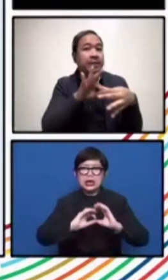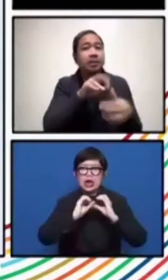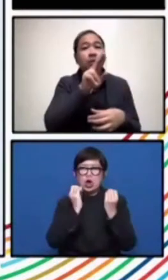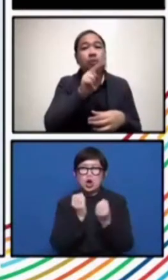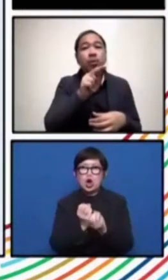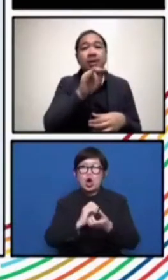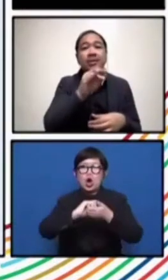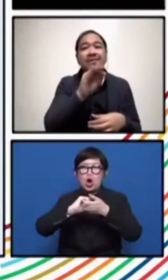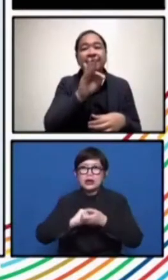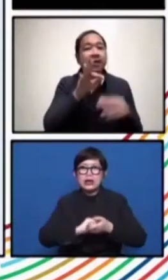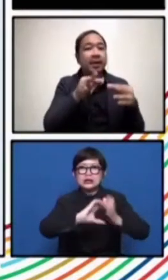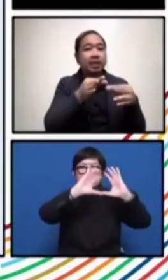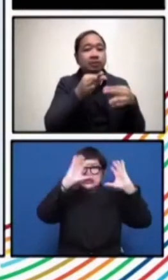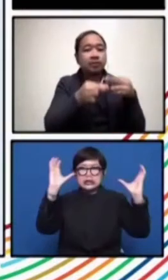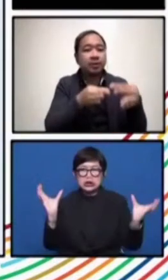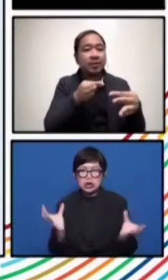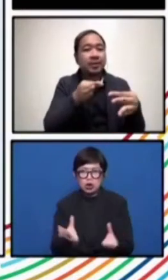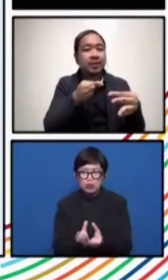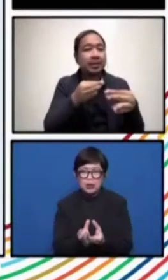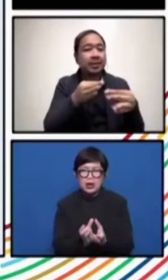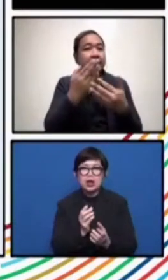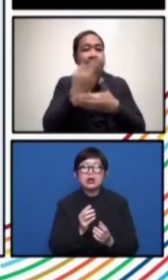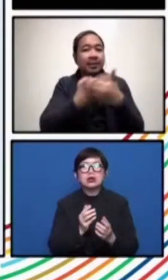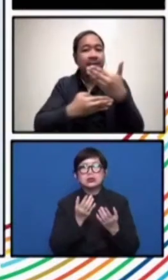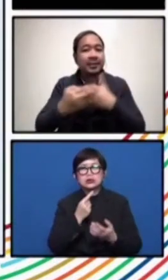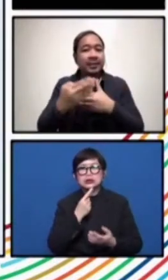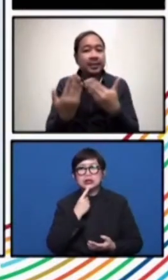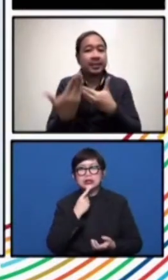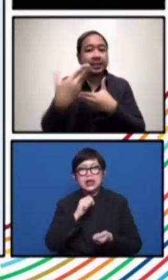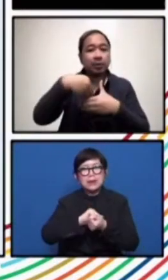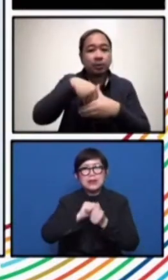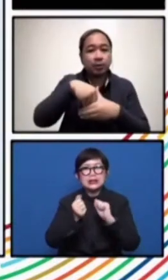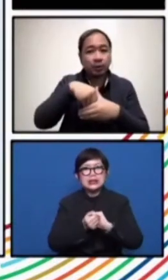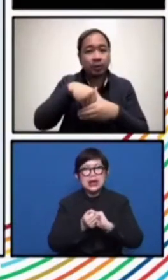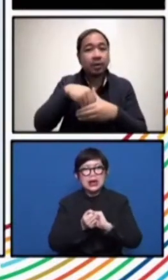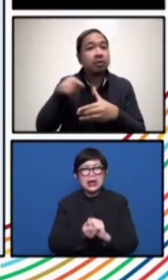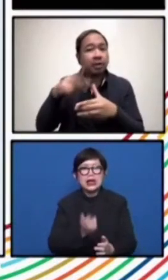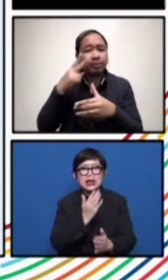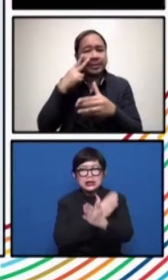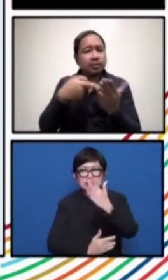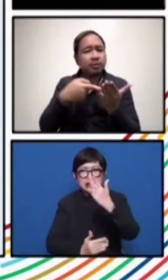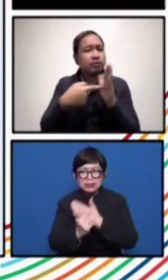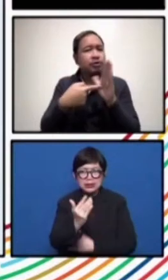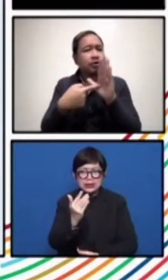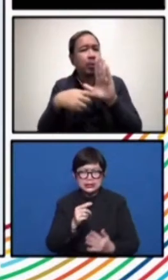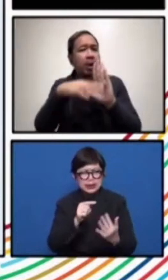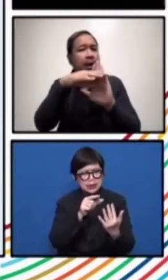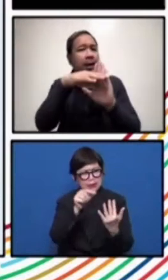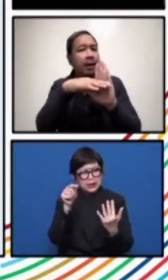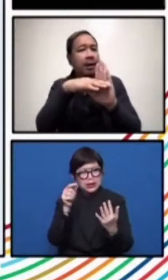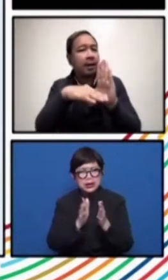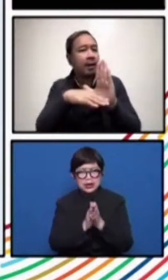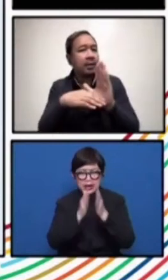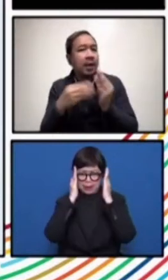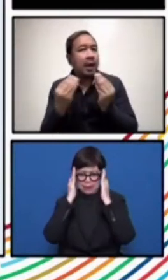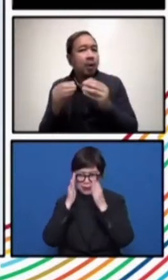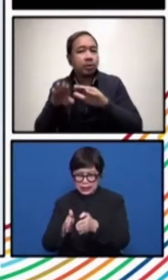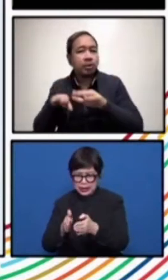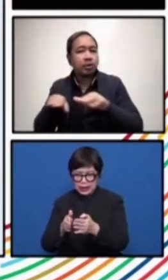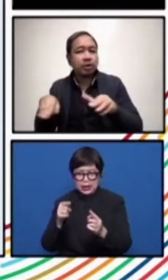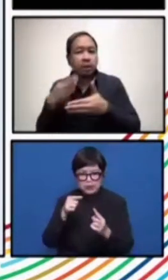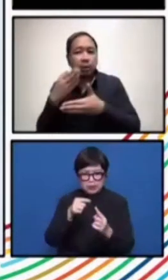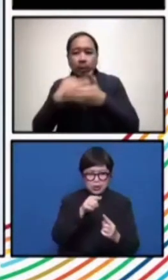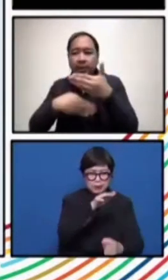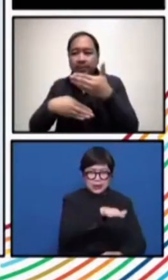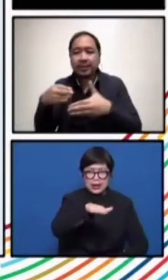strategy it outlines unicef's priorities in relation to children with disabilities and provides a strategic